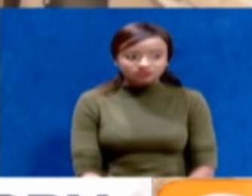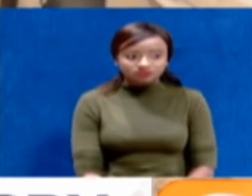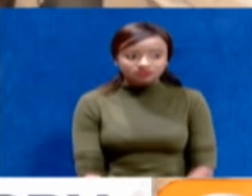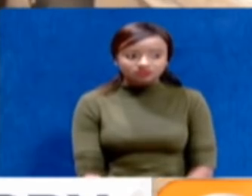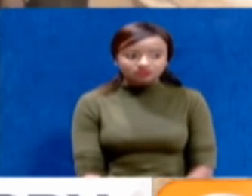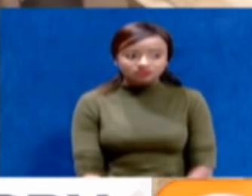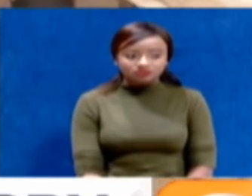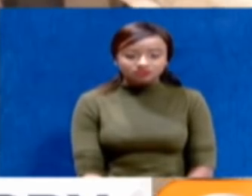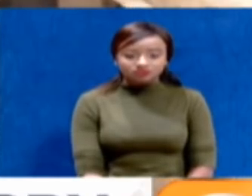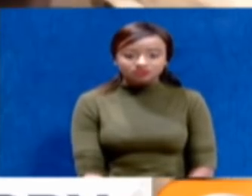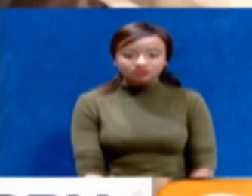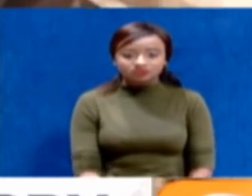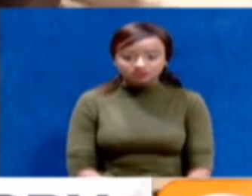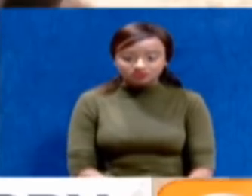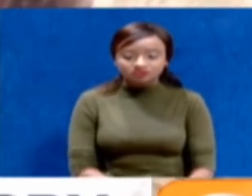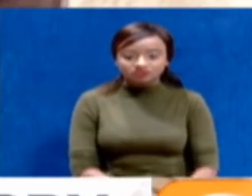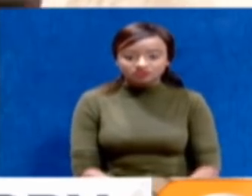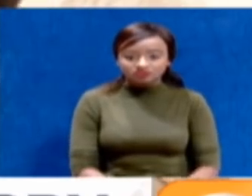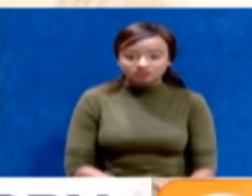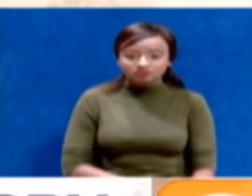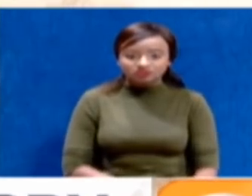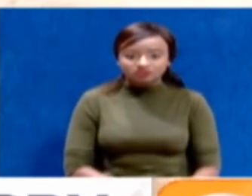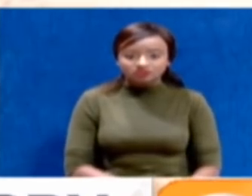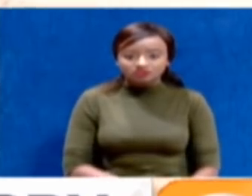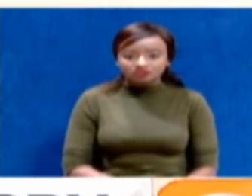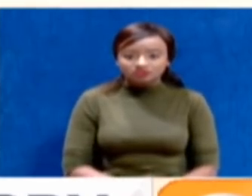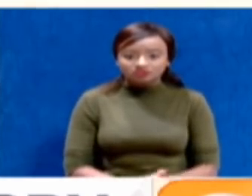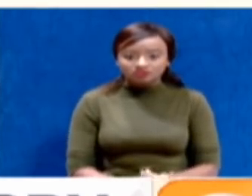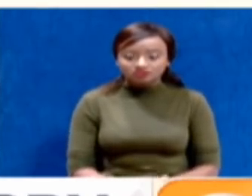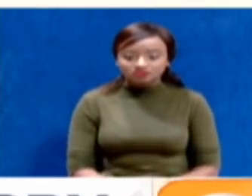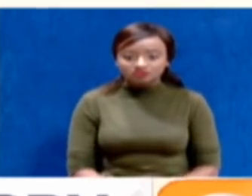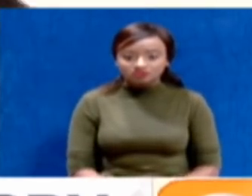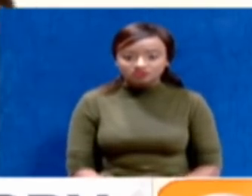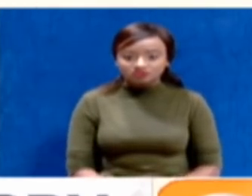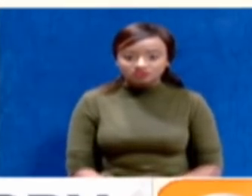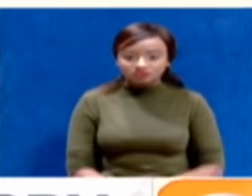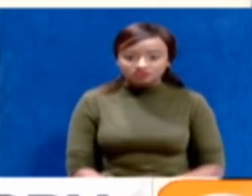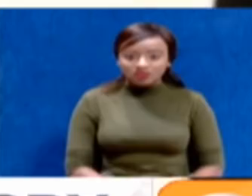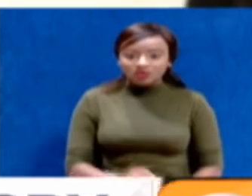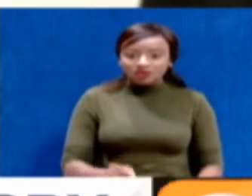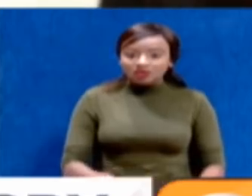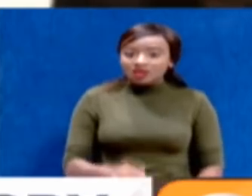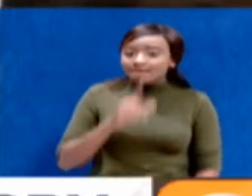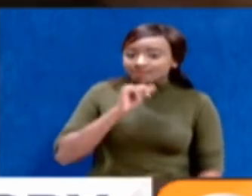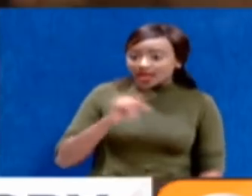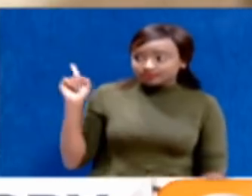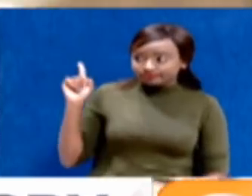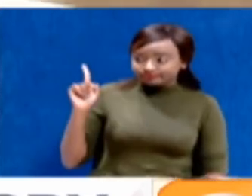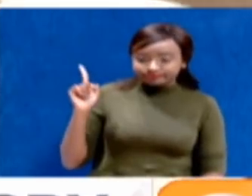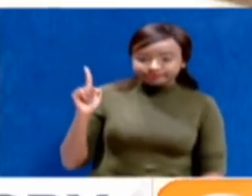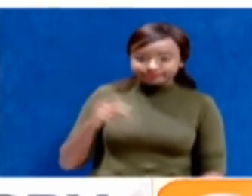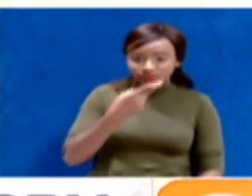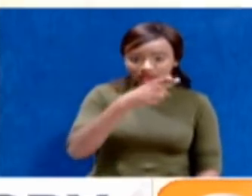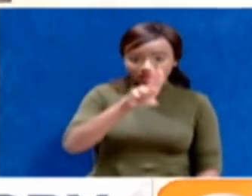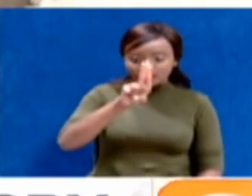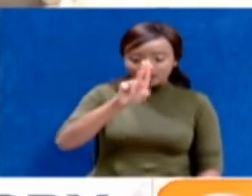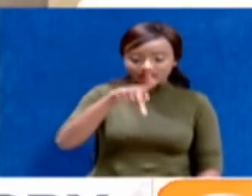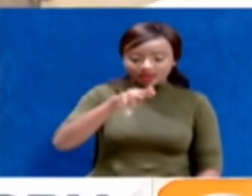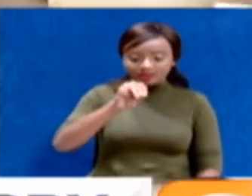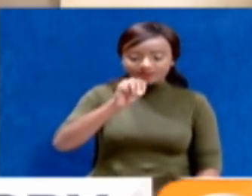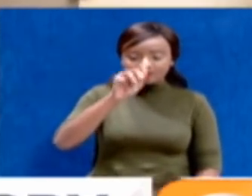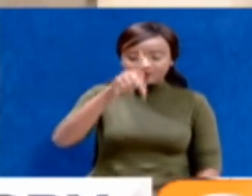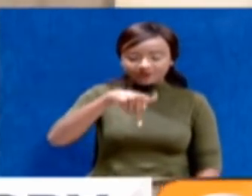Former Shujaa star Humphrey Kayange joins Fahad Adil, one of the project managers at the Atlas Foundation, to assess the progress